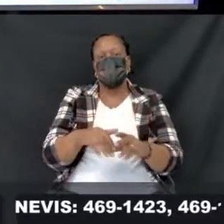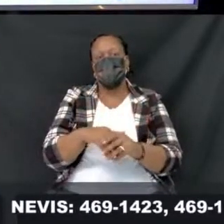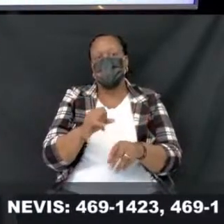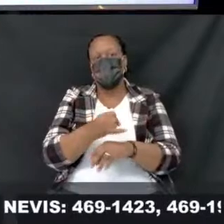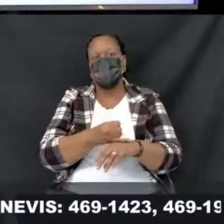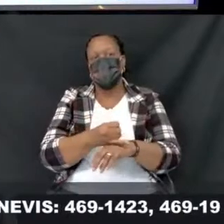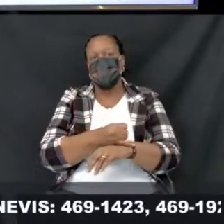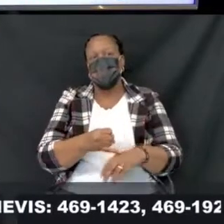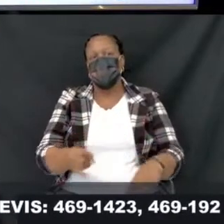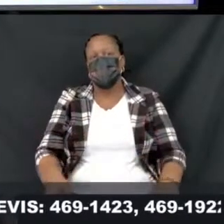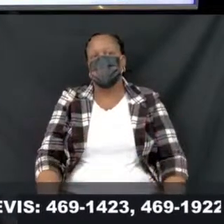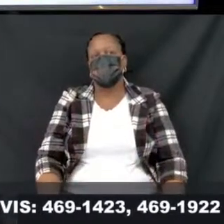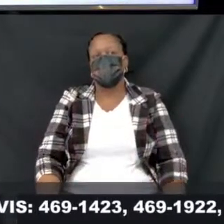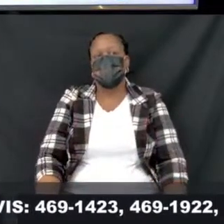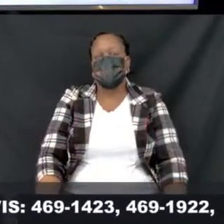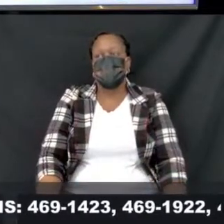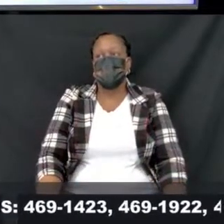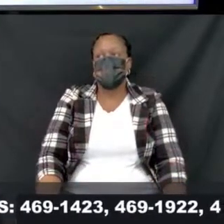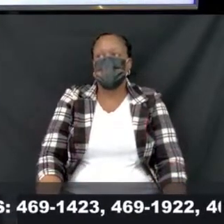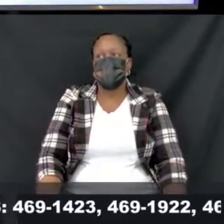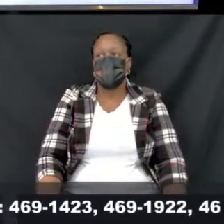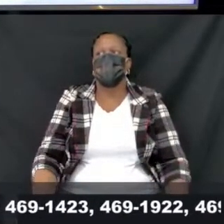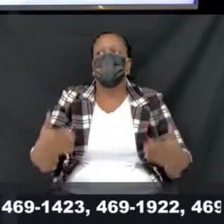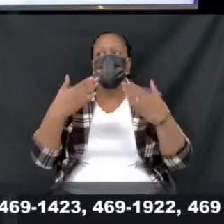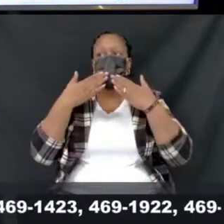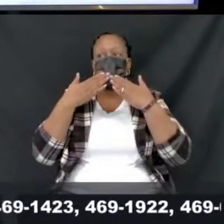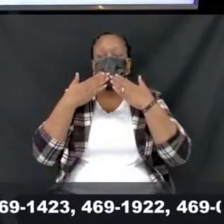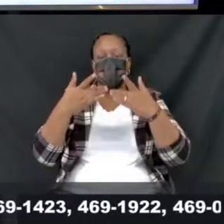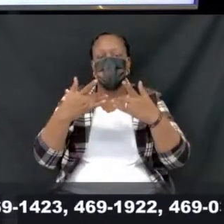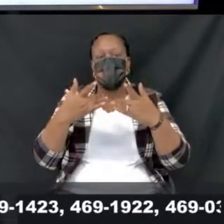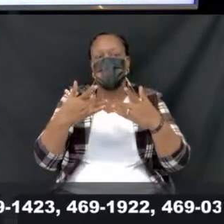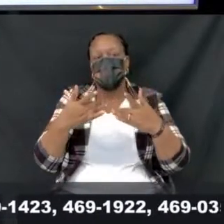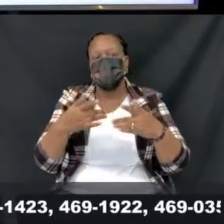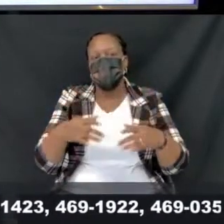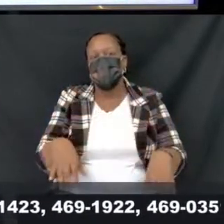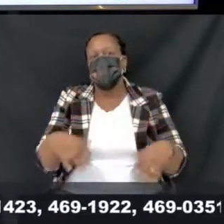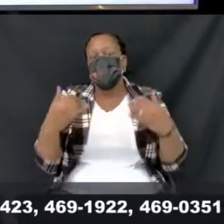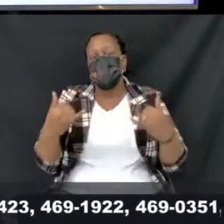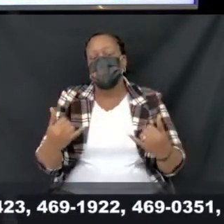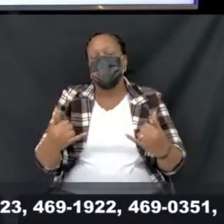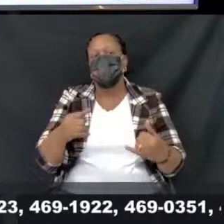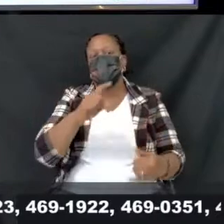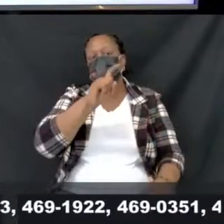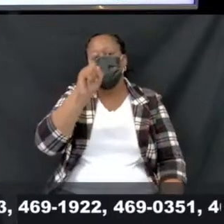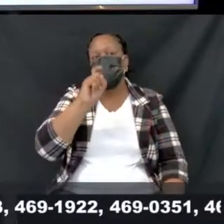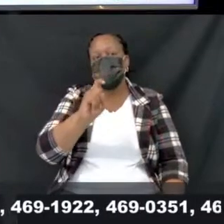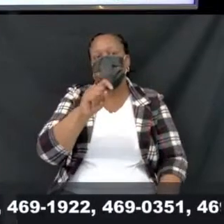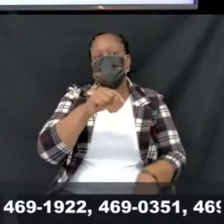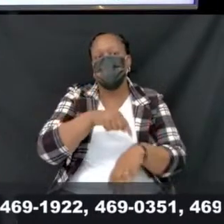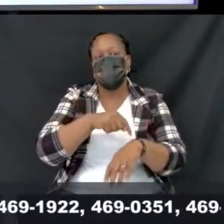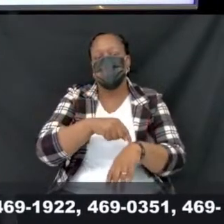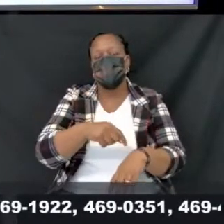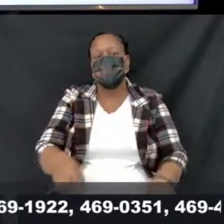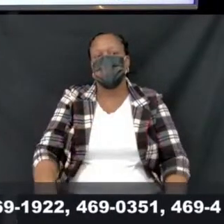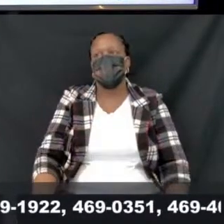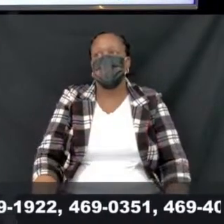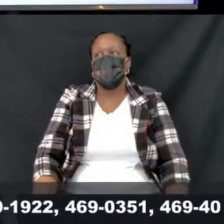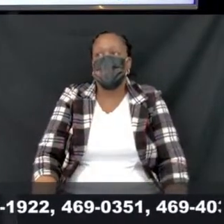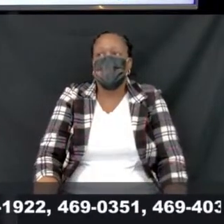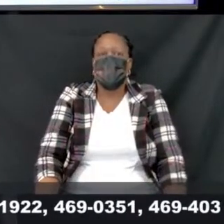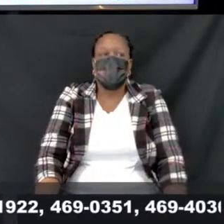Thank you very much, Mr. Samuel. We'll start the ball rolling with the